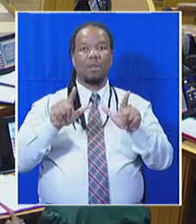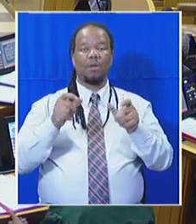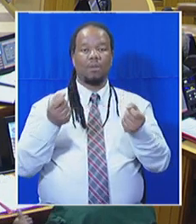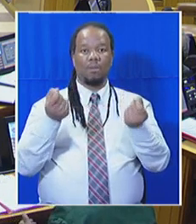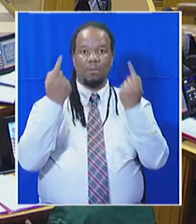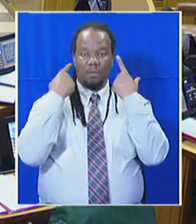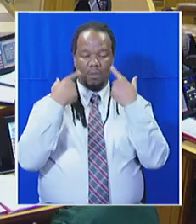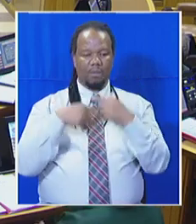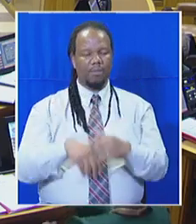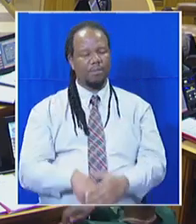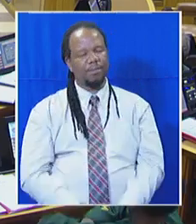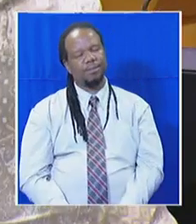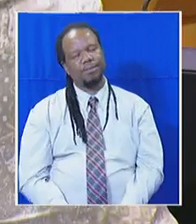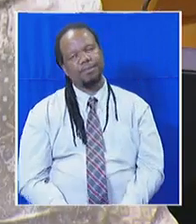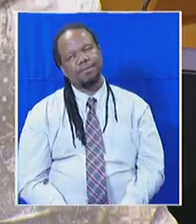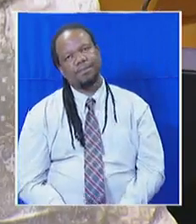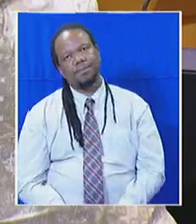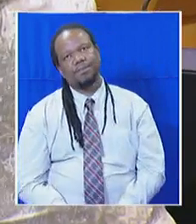ehlungwini. Mhlonipheki